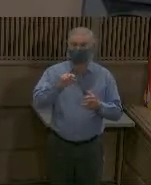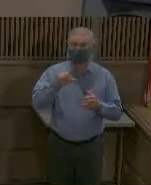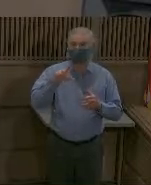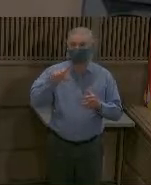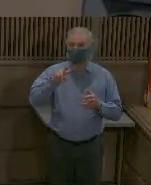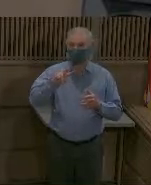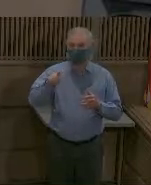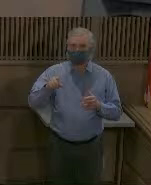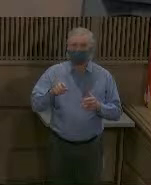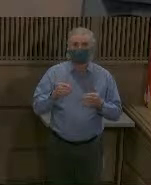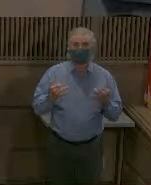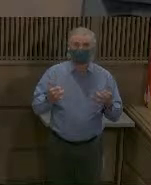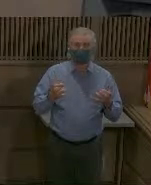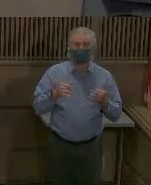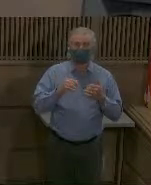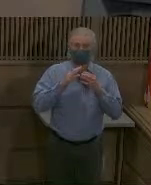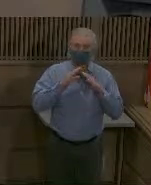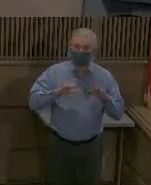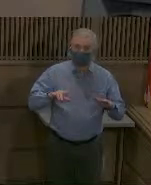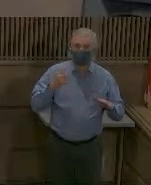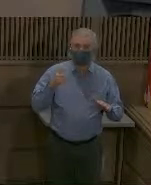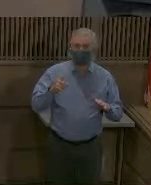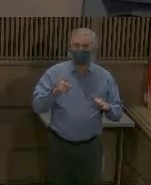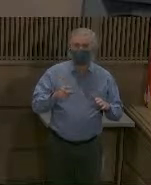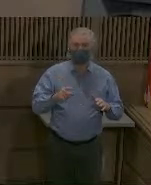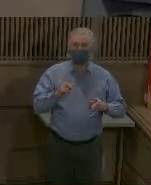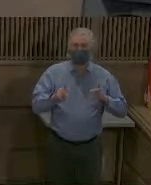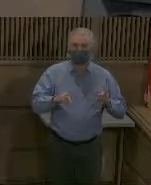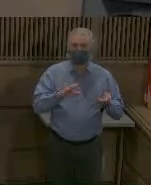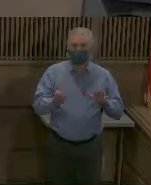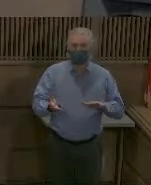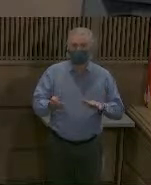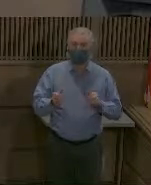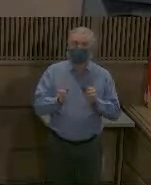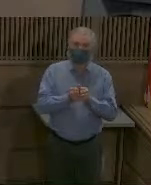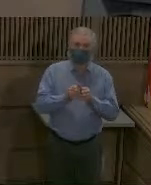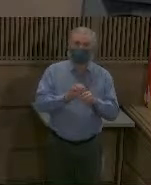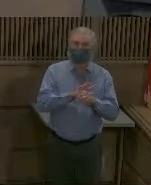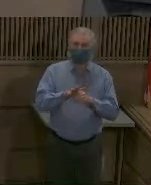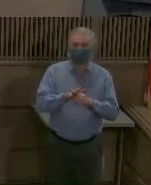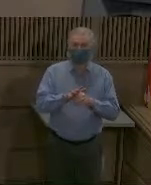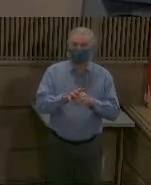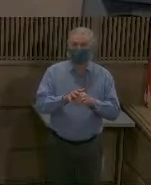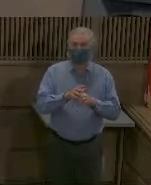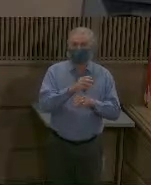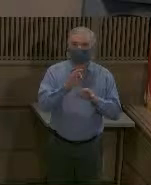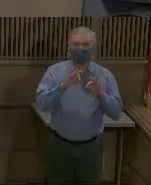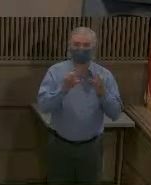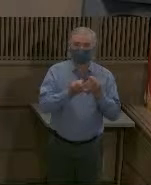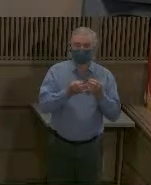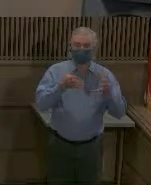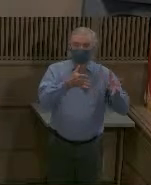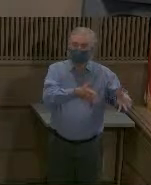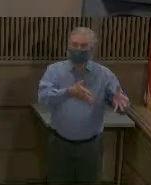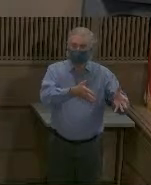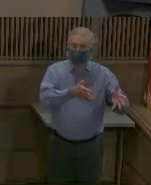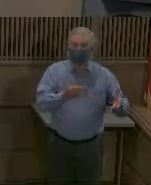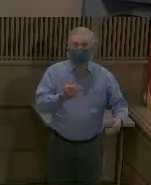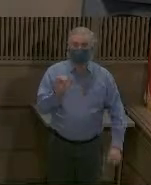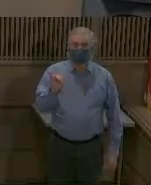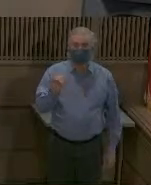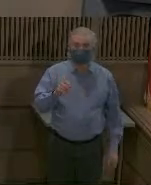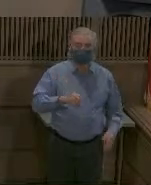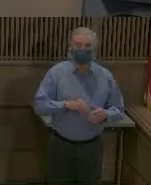moment of silence for the lives we've lost due to COVID-19 and for the families they leave behind.